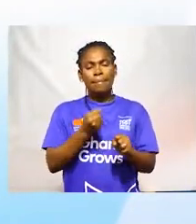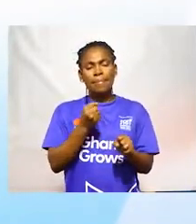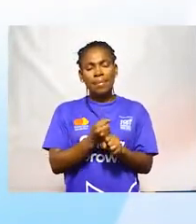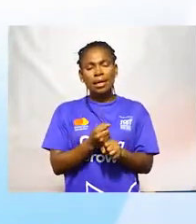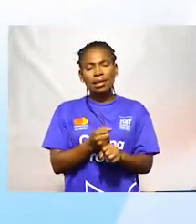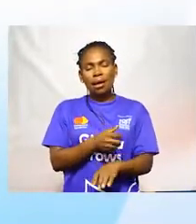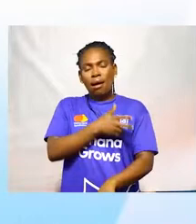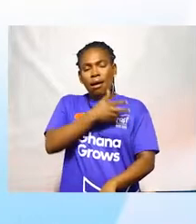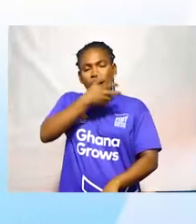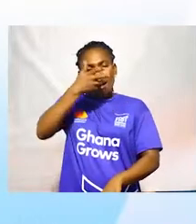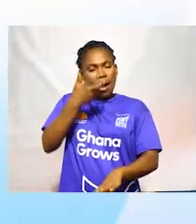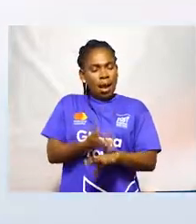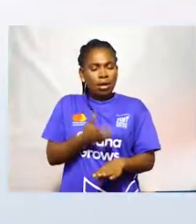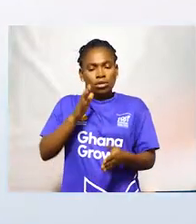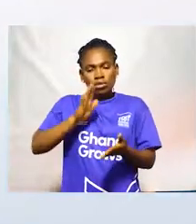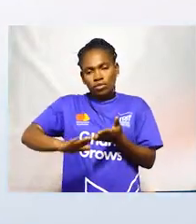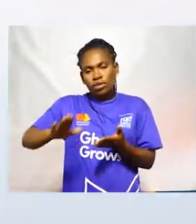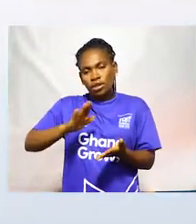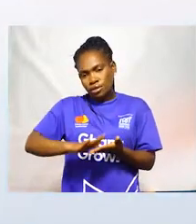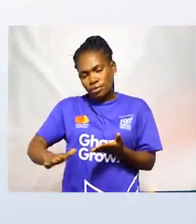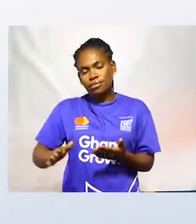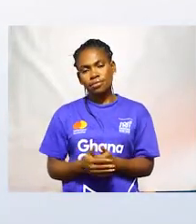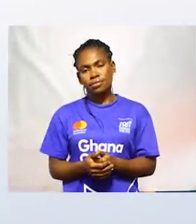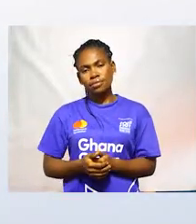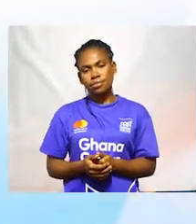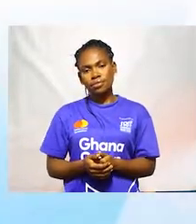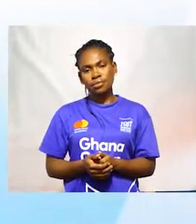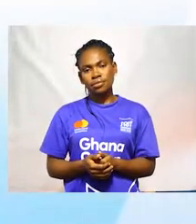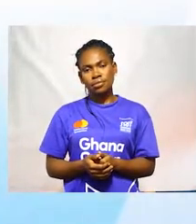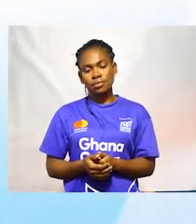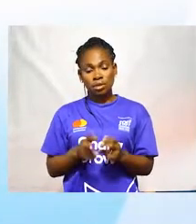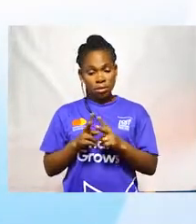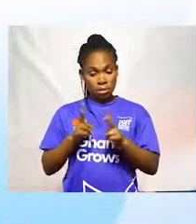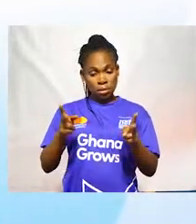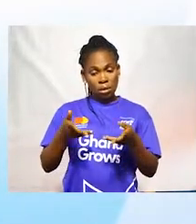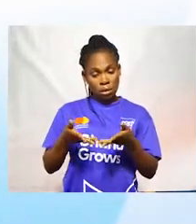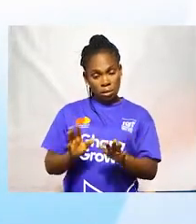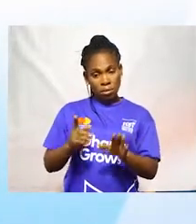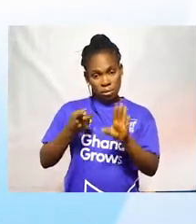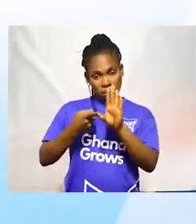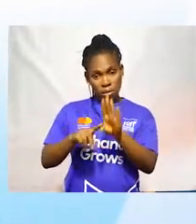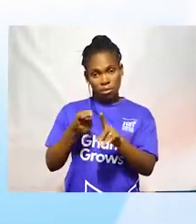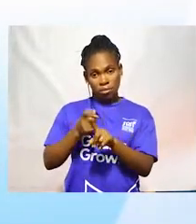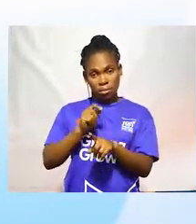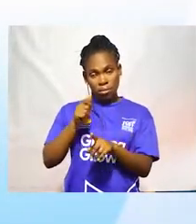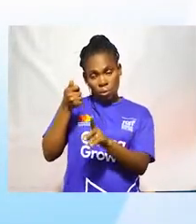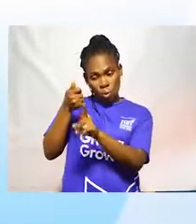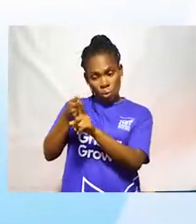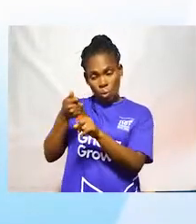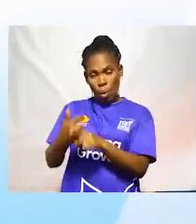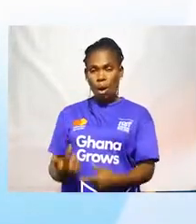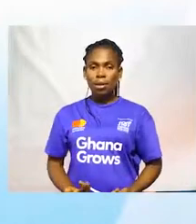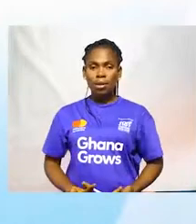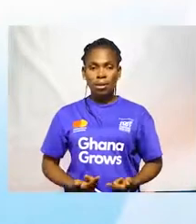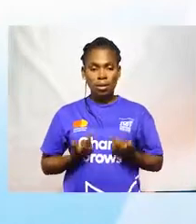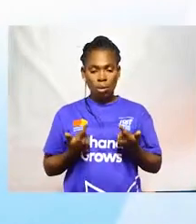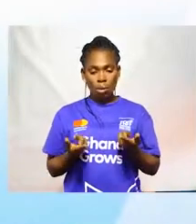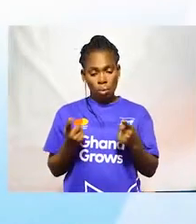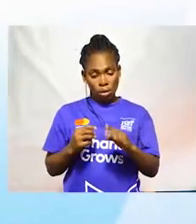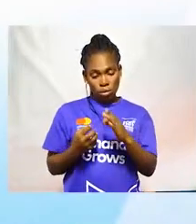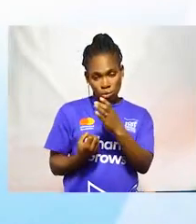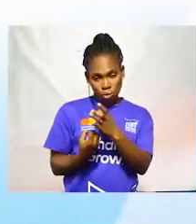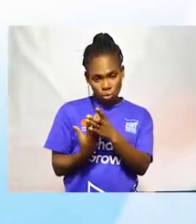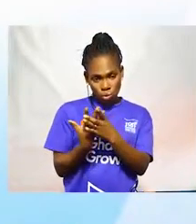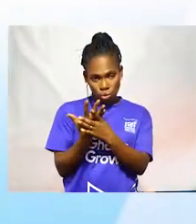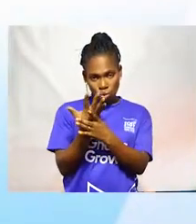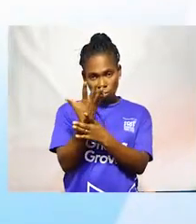difficult to forgive. And so let's start from your own life, when you were growing up,